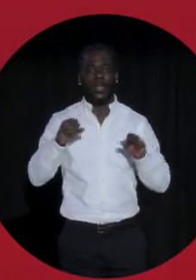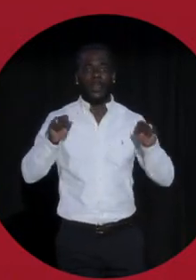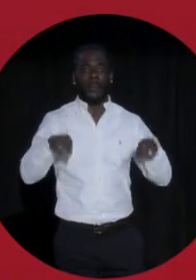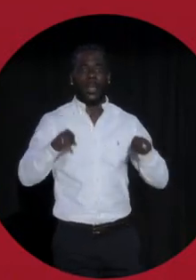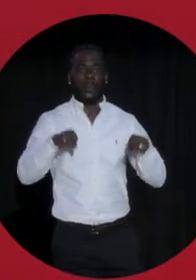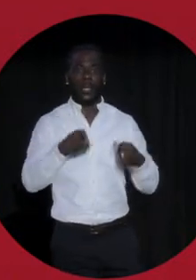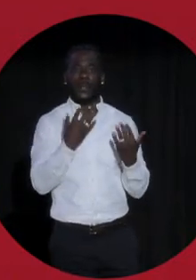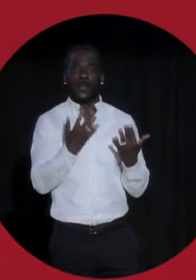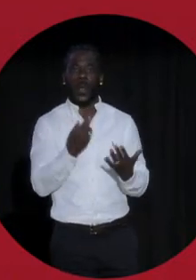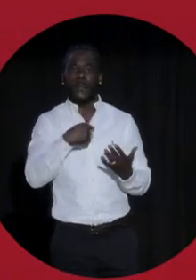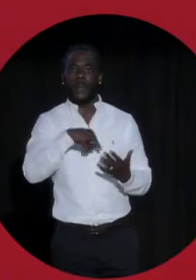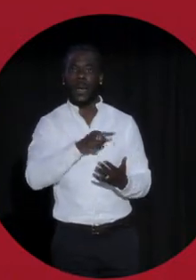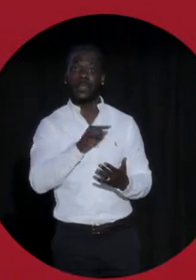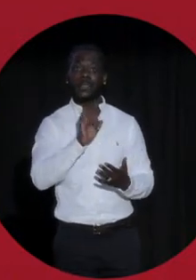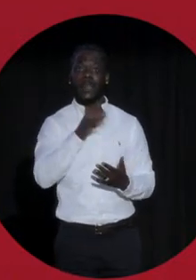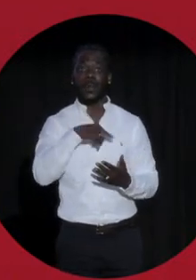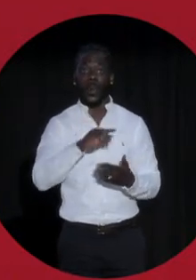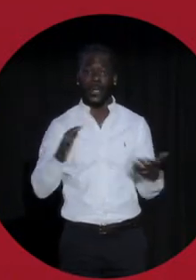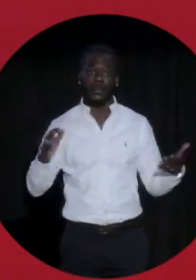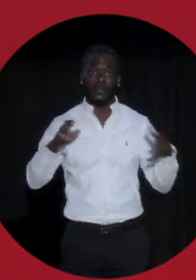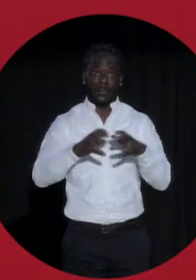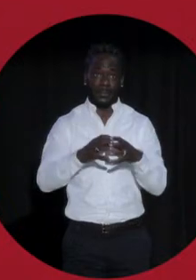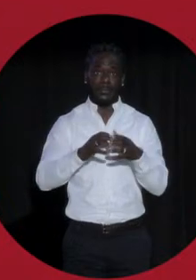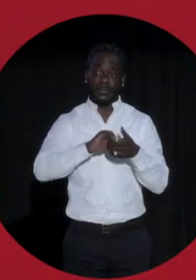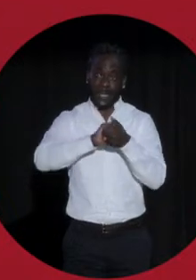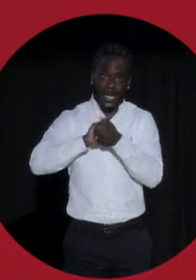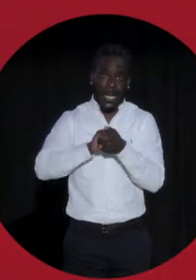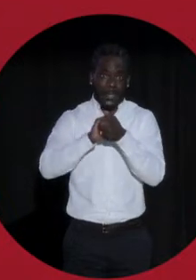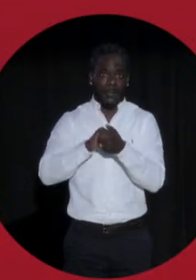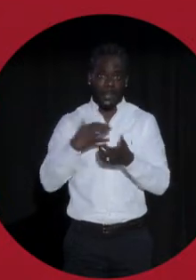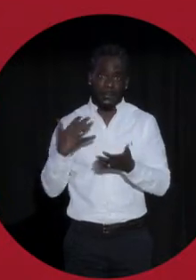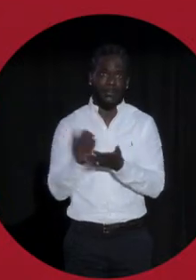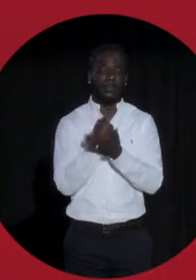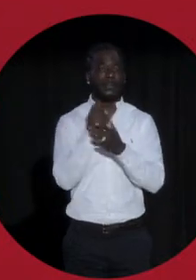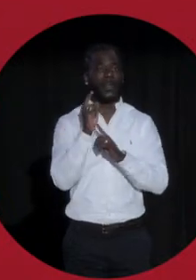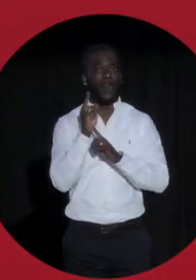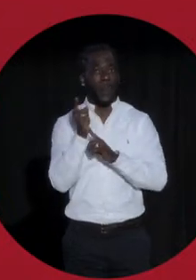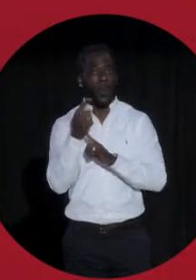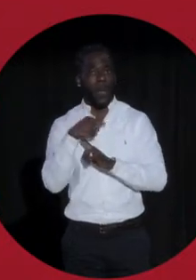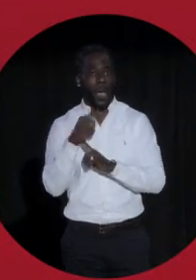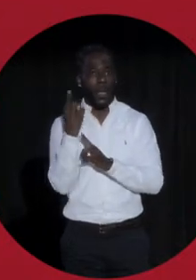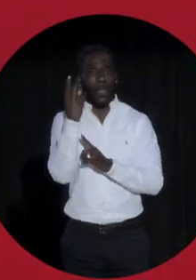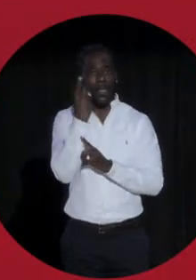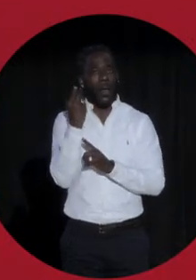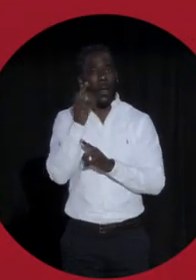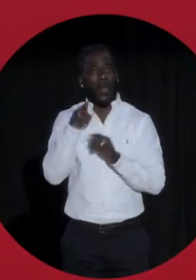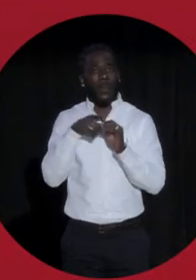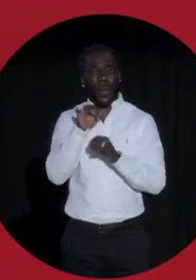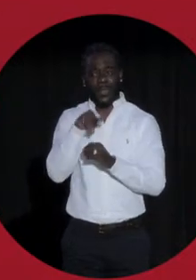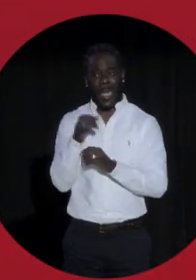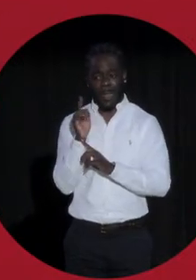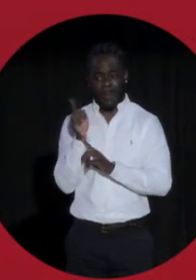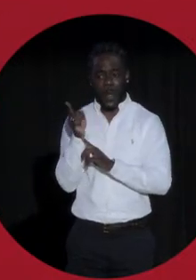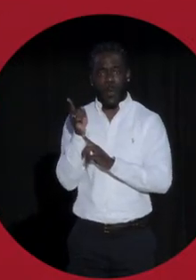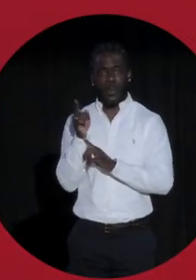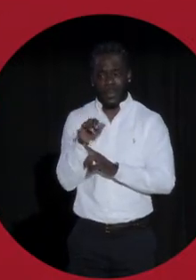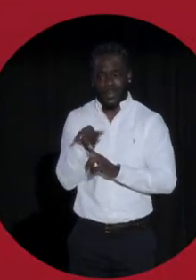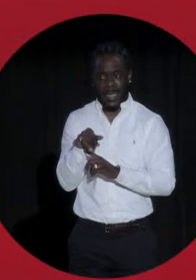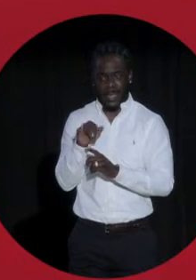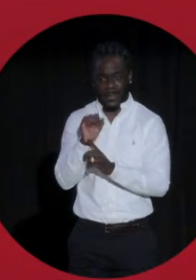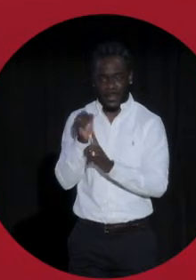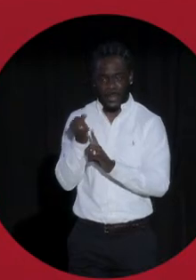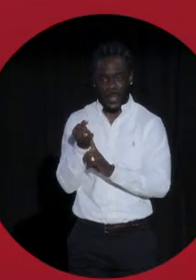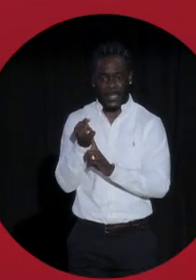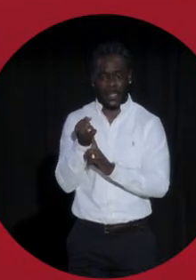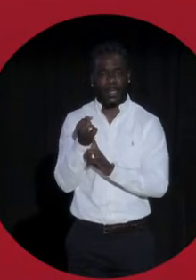that await us if we collectively seize the moment. I contemplated in that very setting the potential